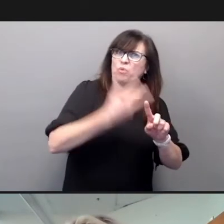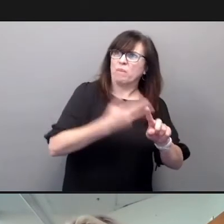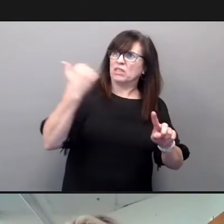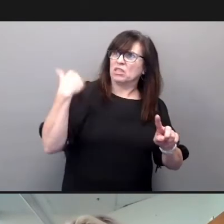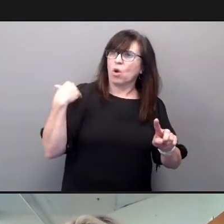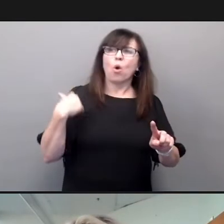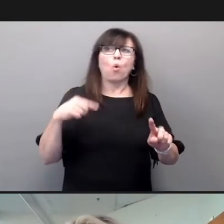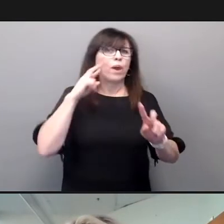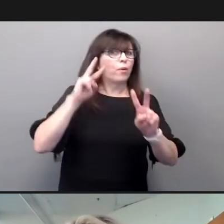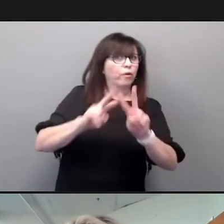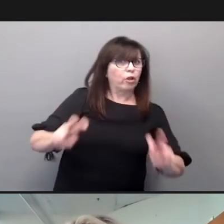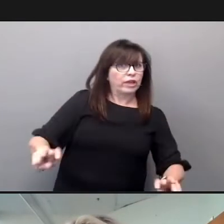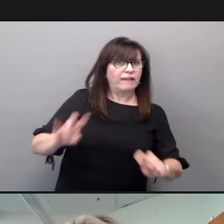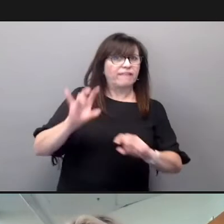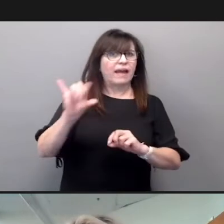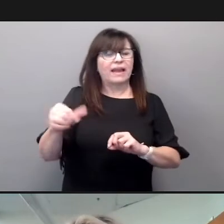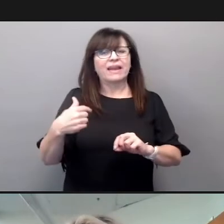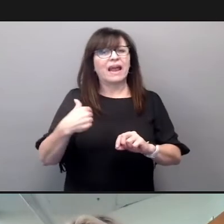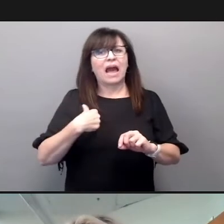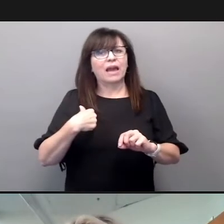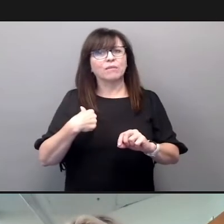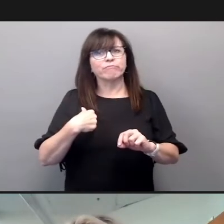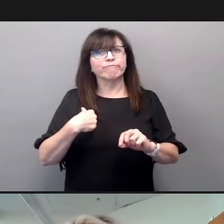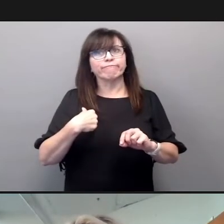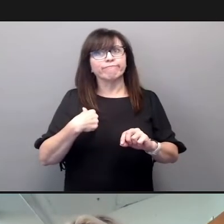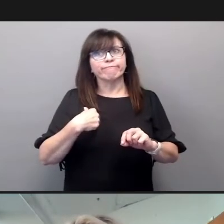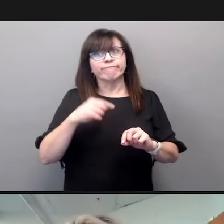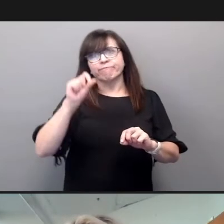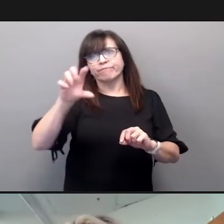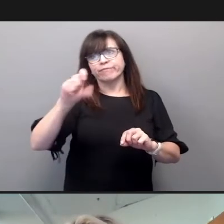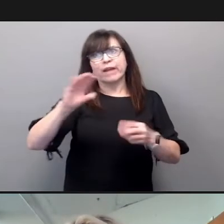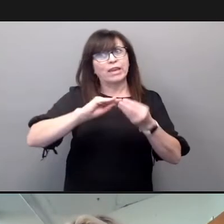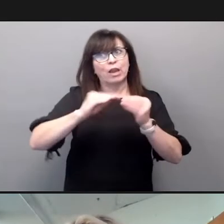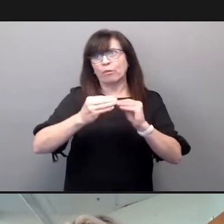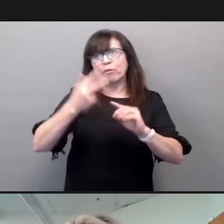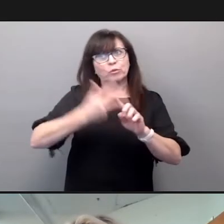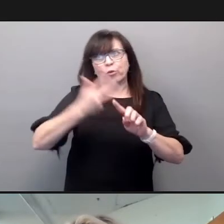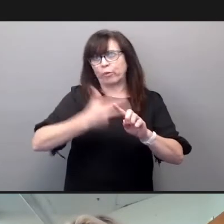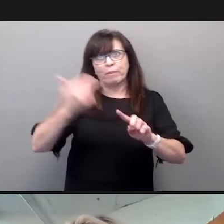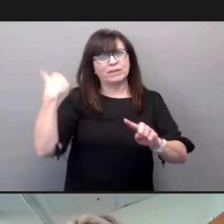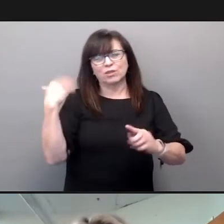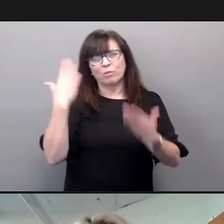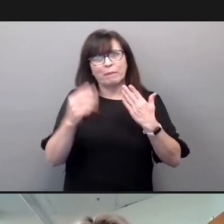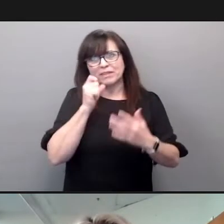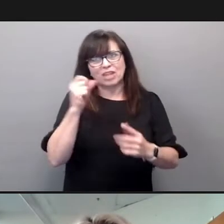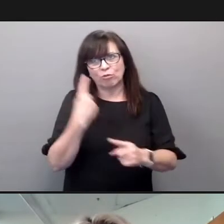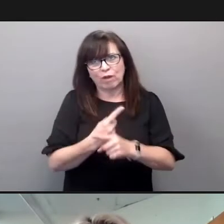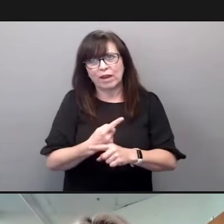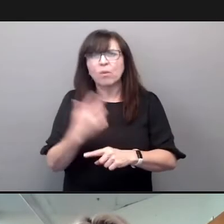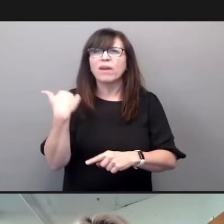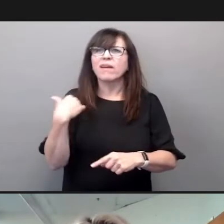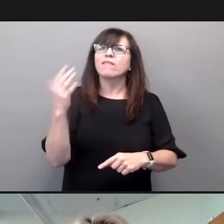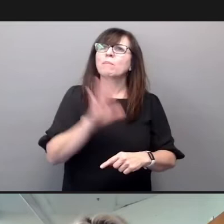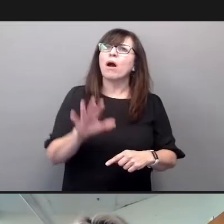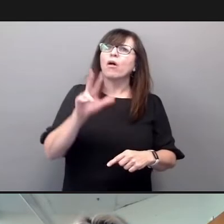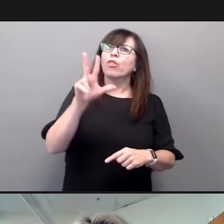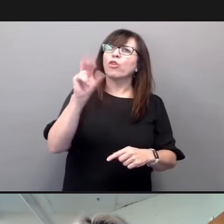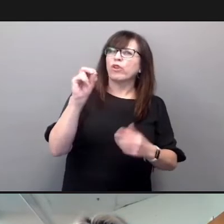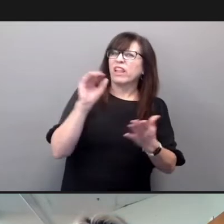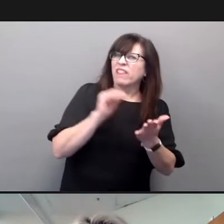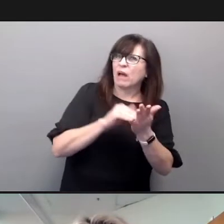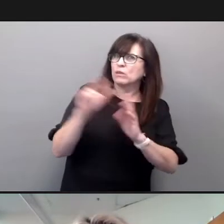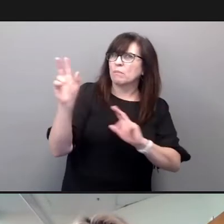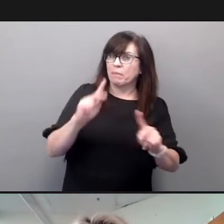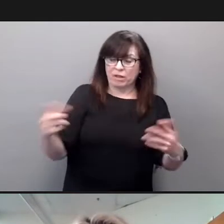I'm just quoting a number from 2 or 3 months ago, so it probably won't be right. But we have in the neighborhood of 230,000 people in New Mexico